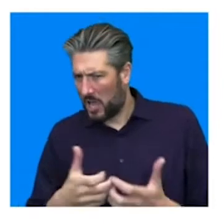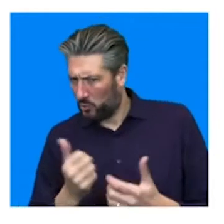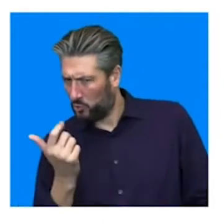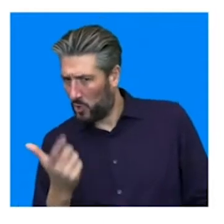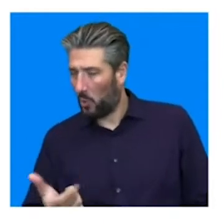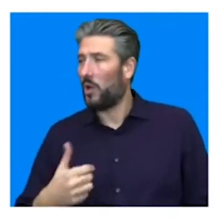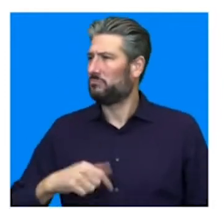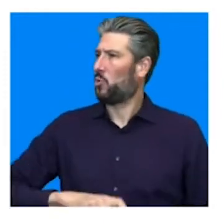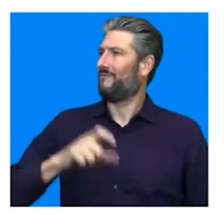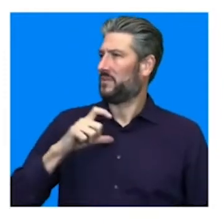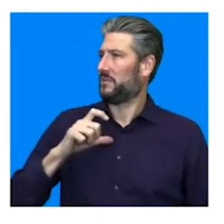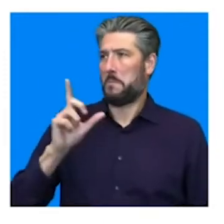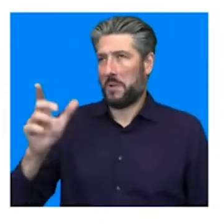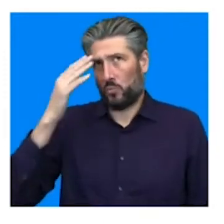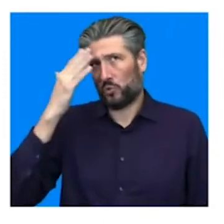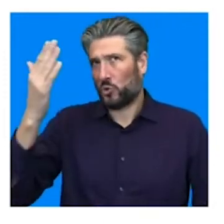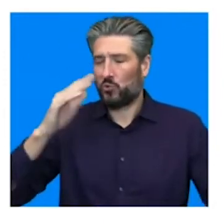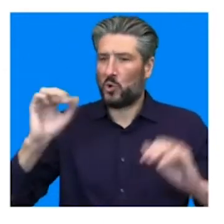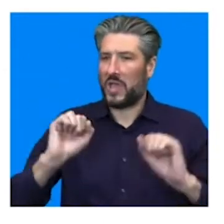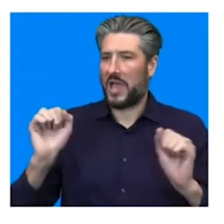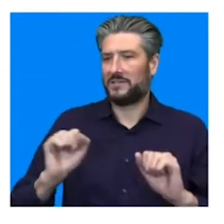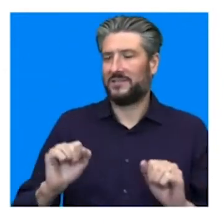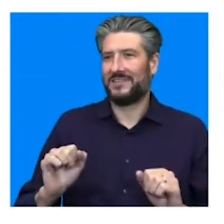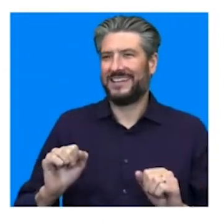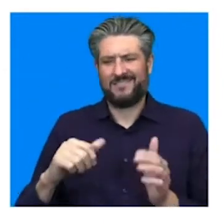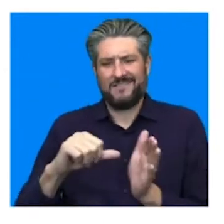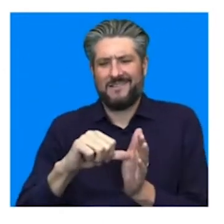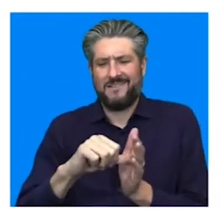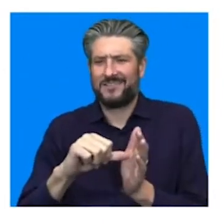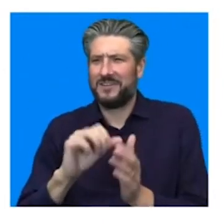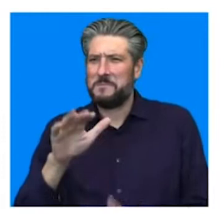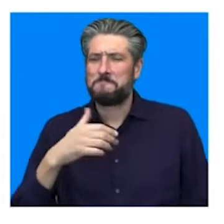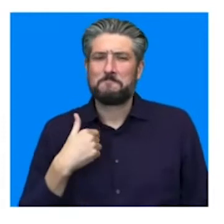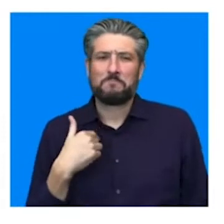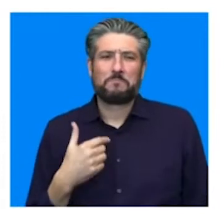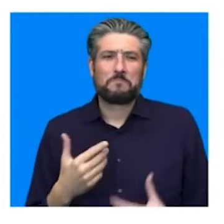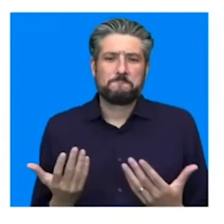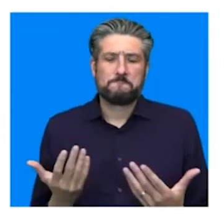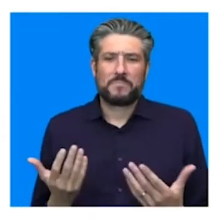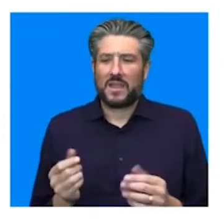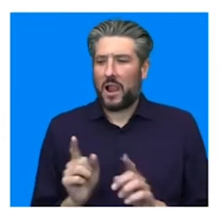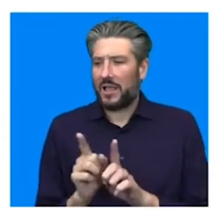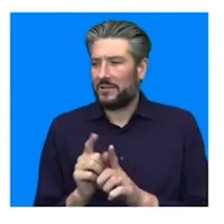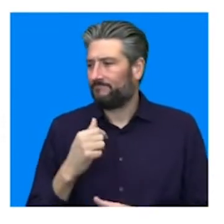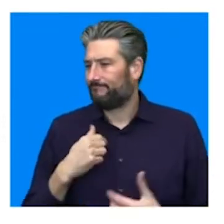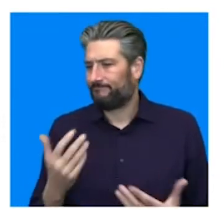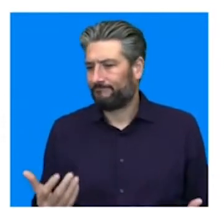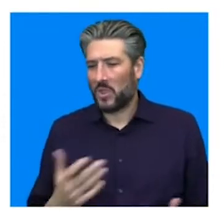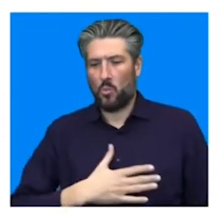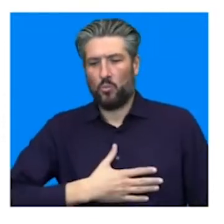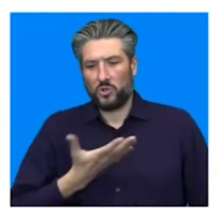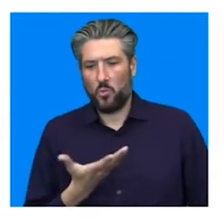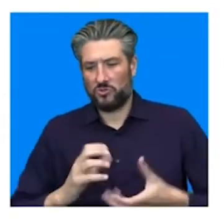And that was only because we were like, we don't want to put up too many barriers